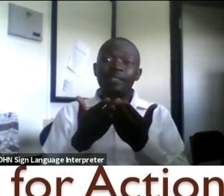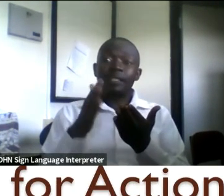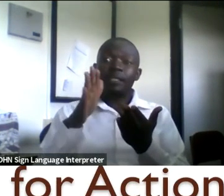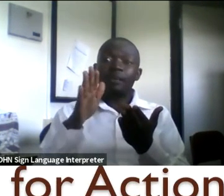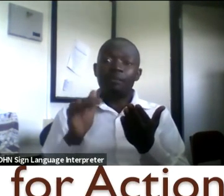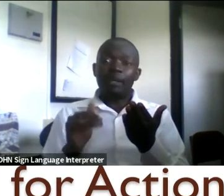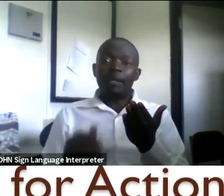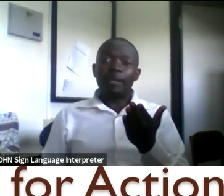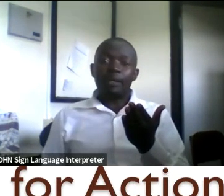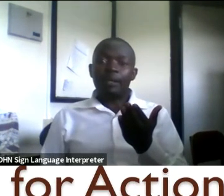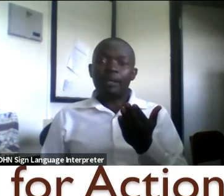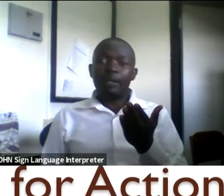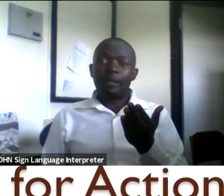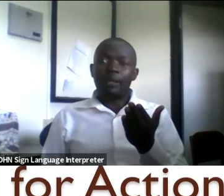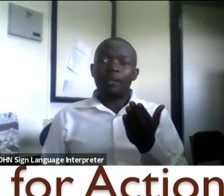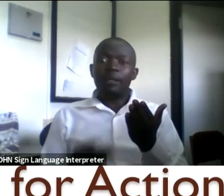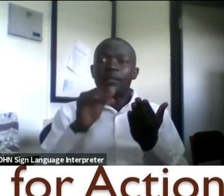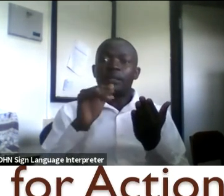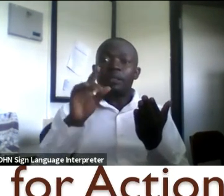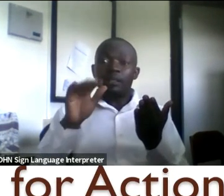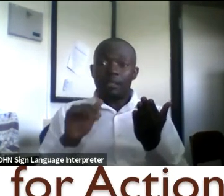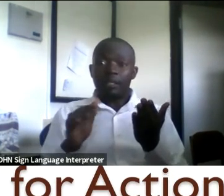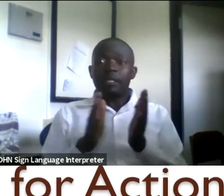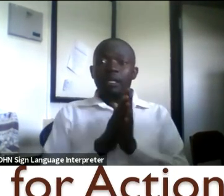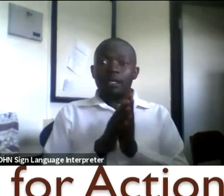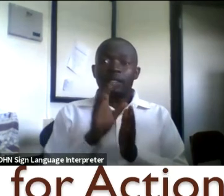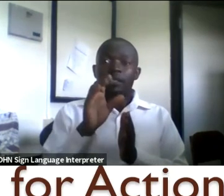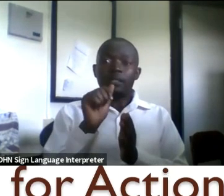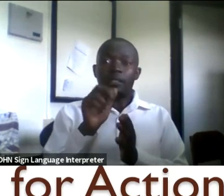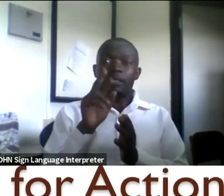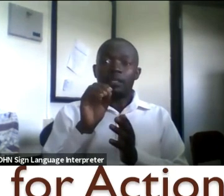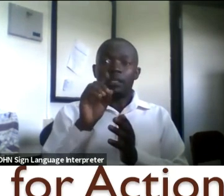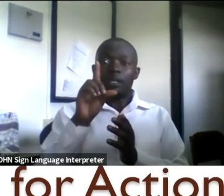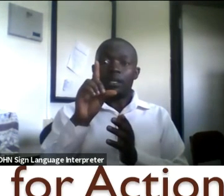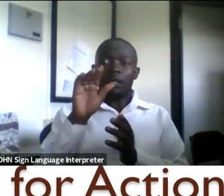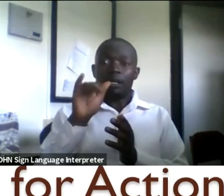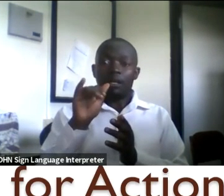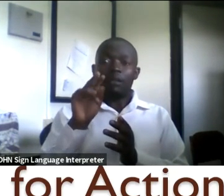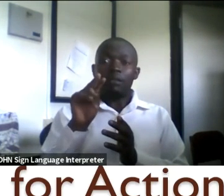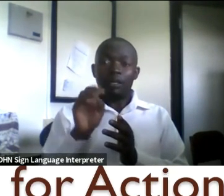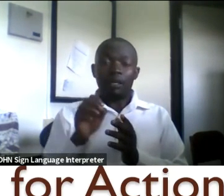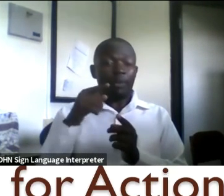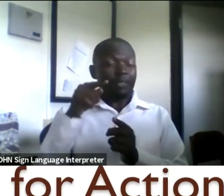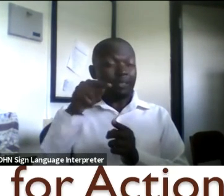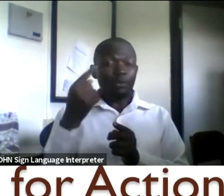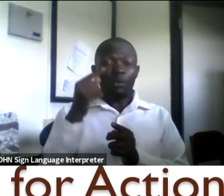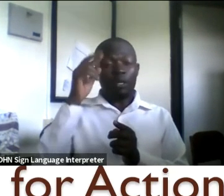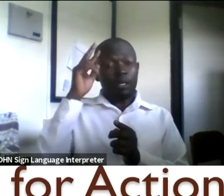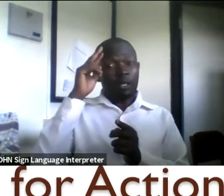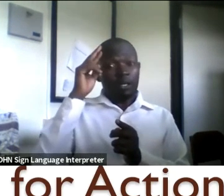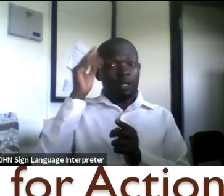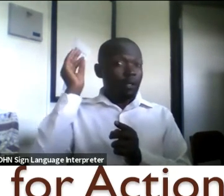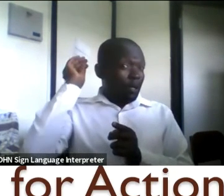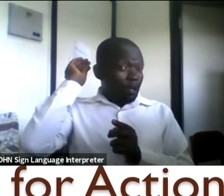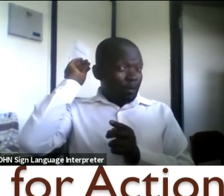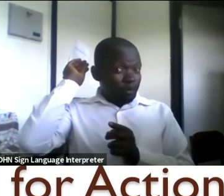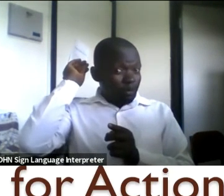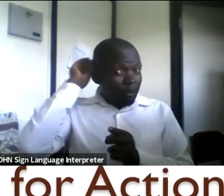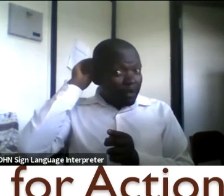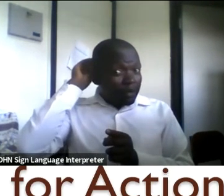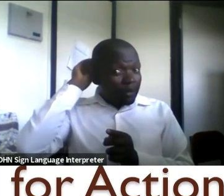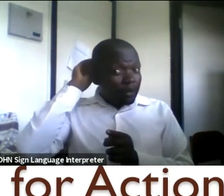Lily and Caroline, I think. But before that, this is just to remind all of us again about the Rehab